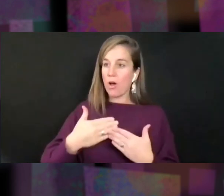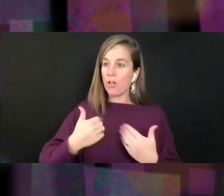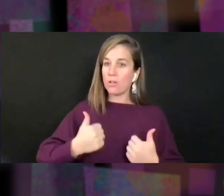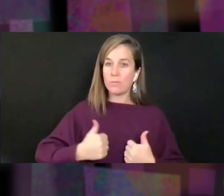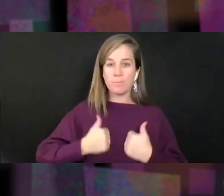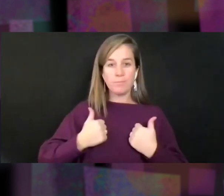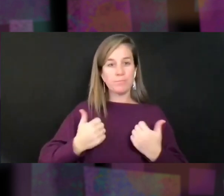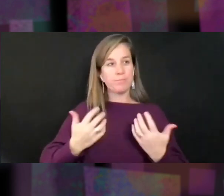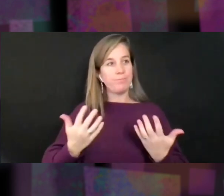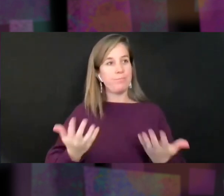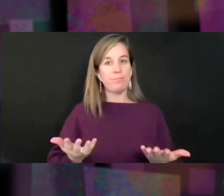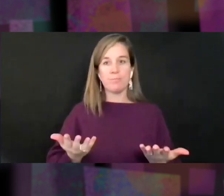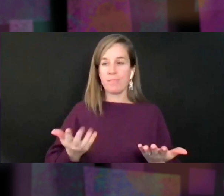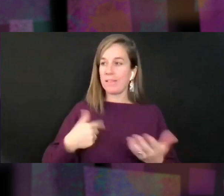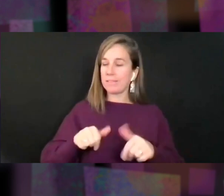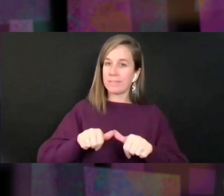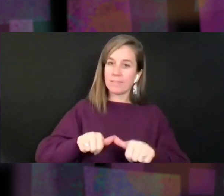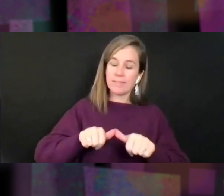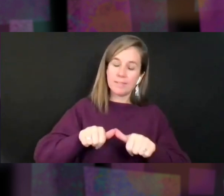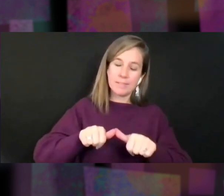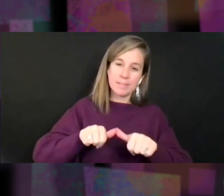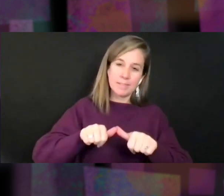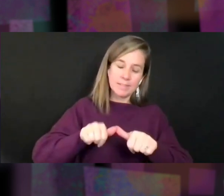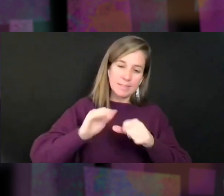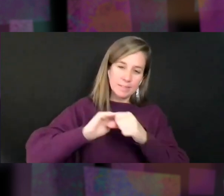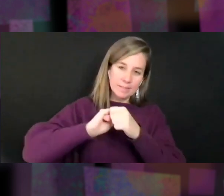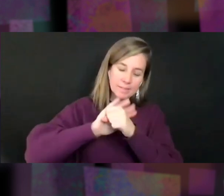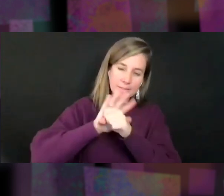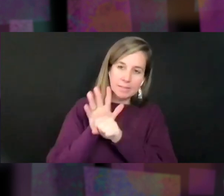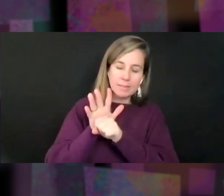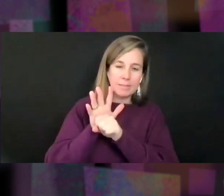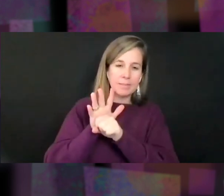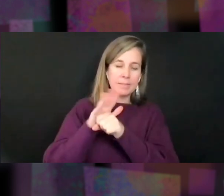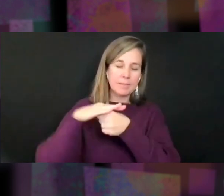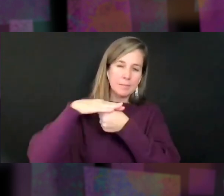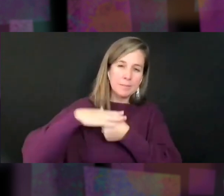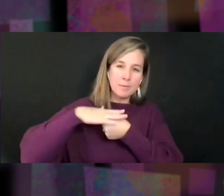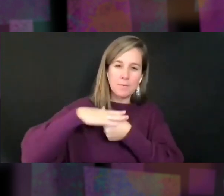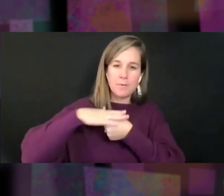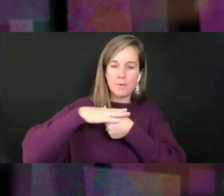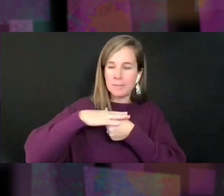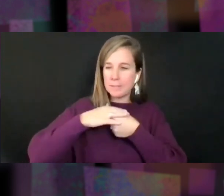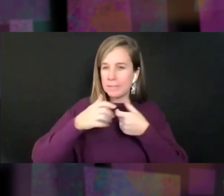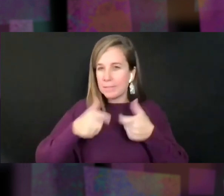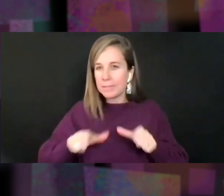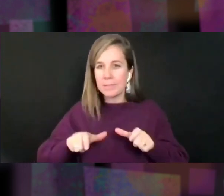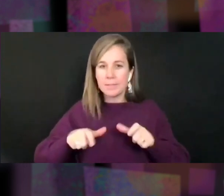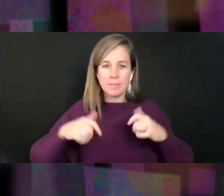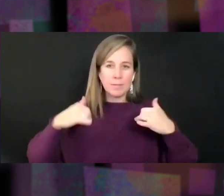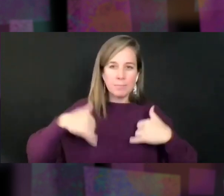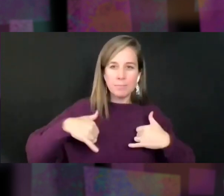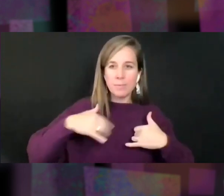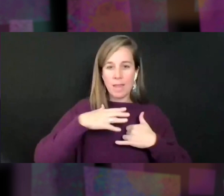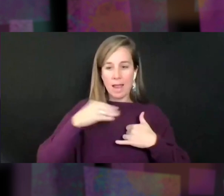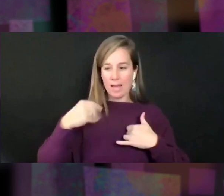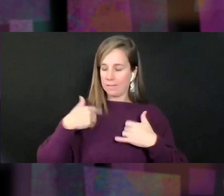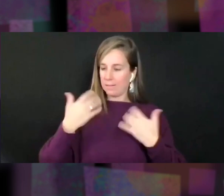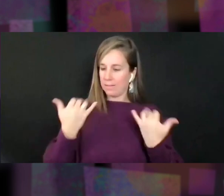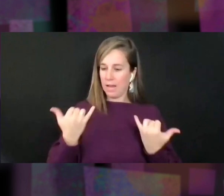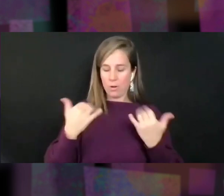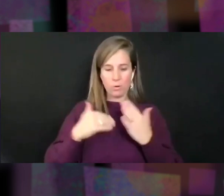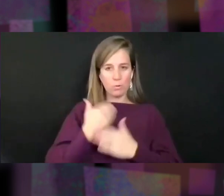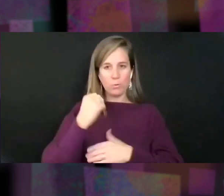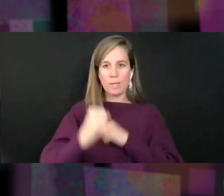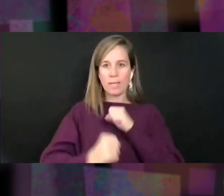seemingly endless pandemic together, and we've just entered a new year, what is the leaf that